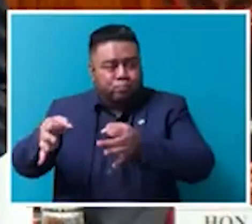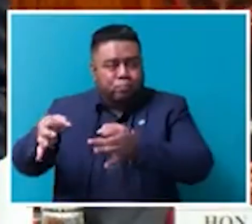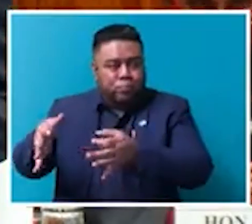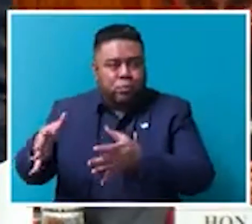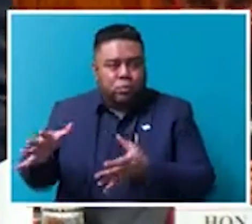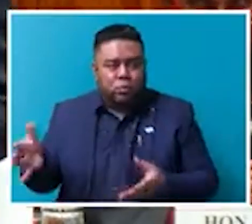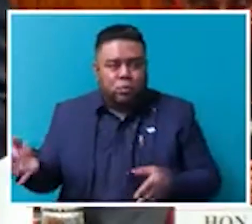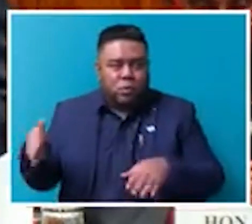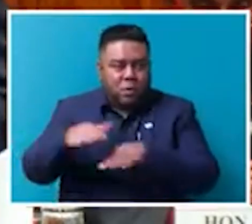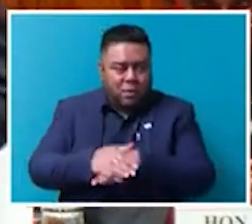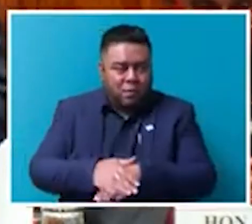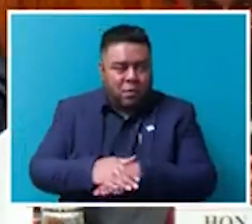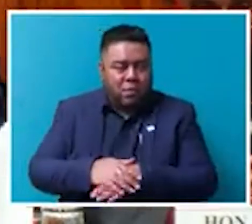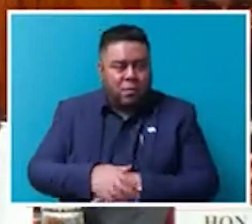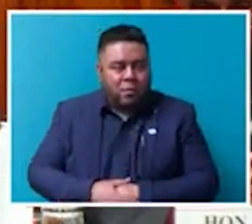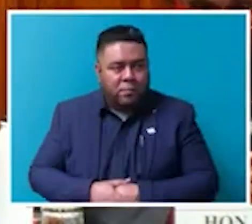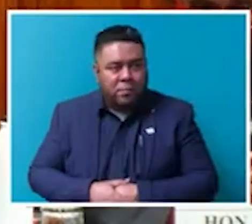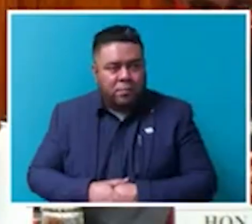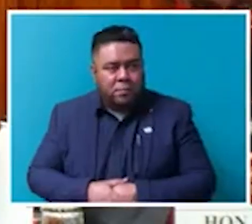on the other side